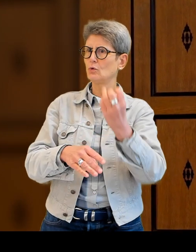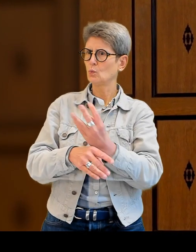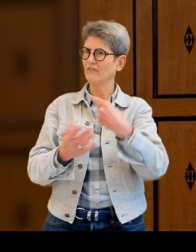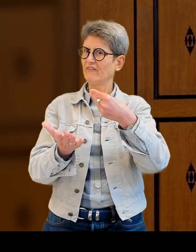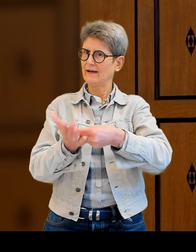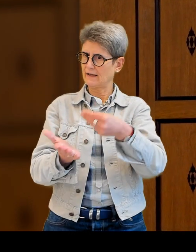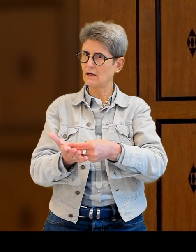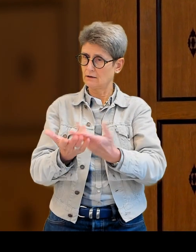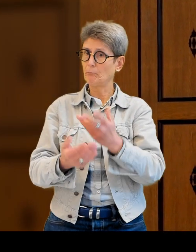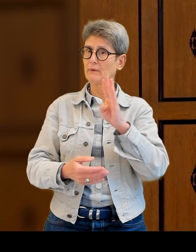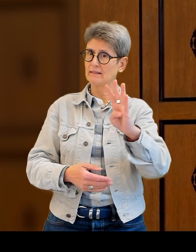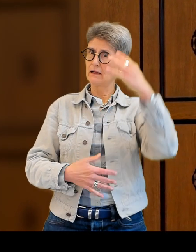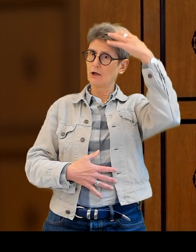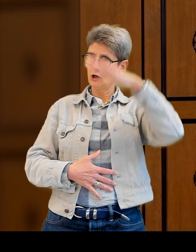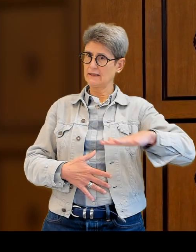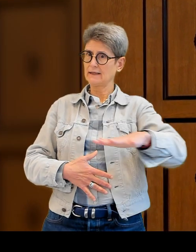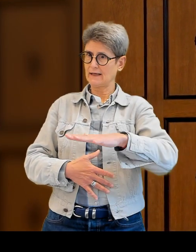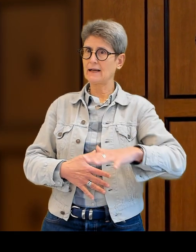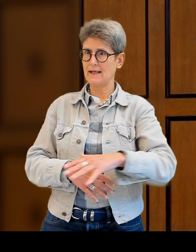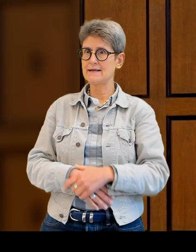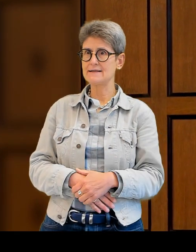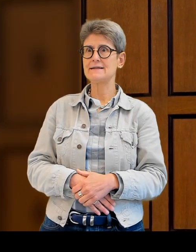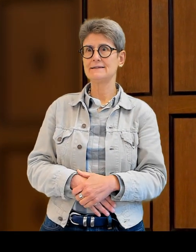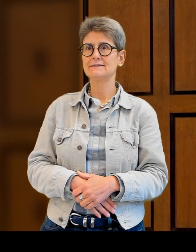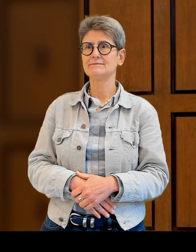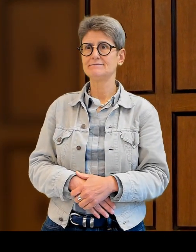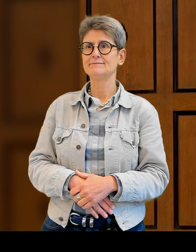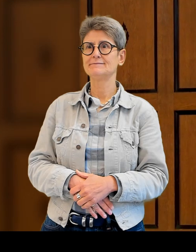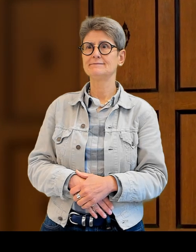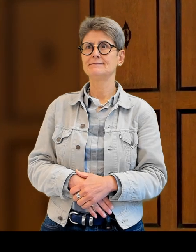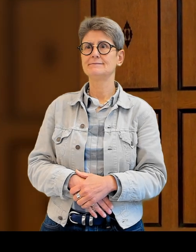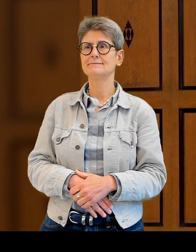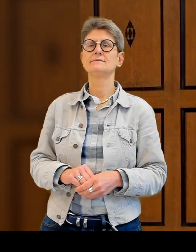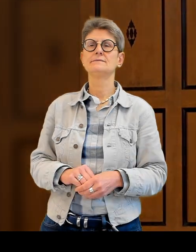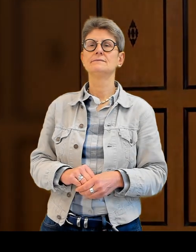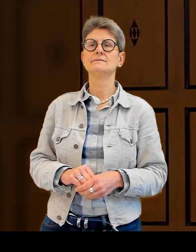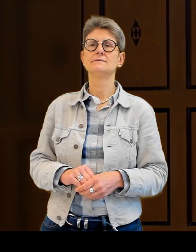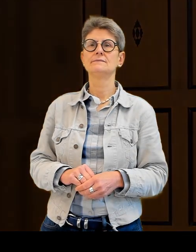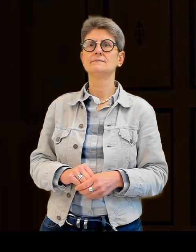the various aspects of the cultural values of Benin Kingdom.